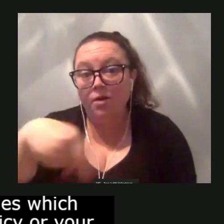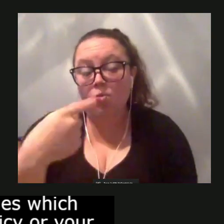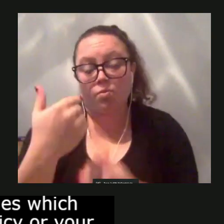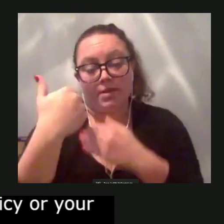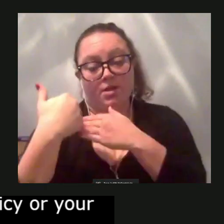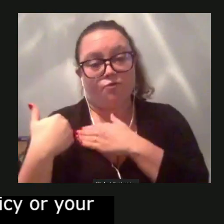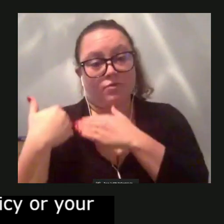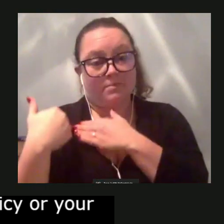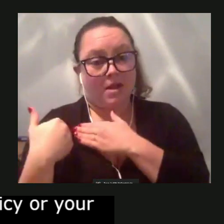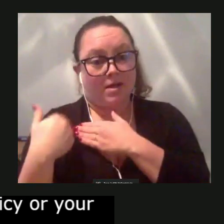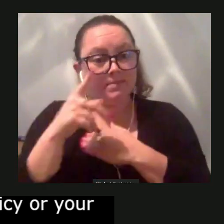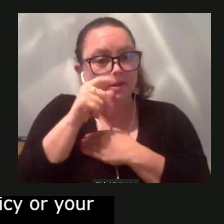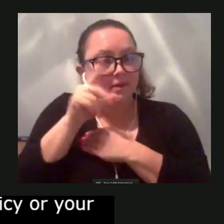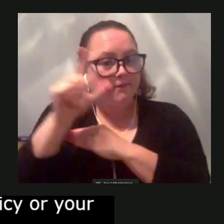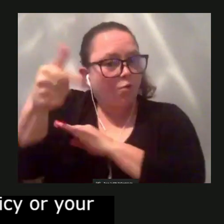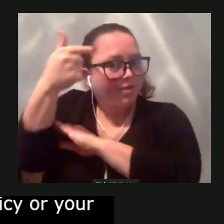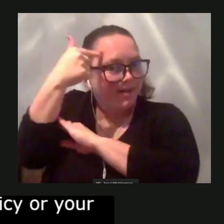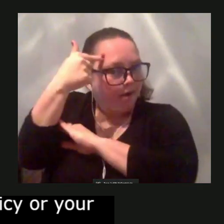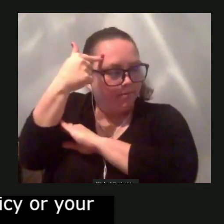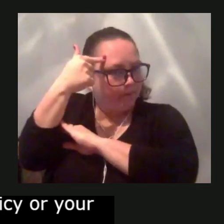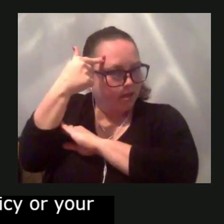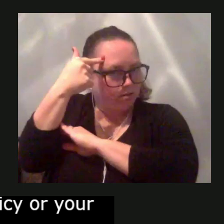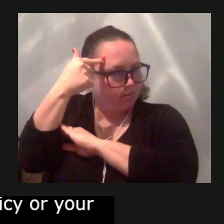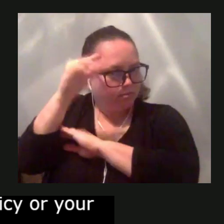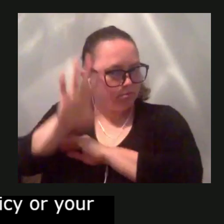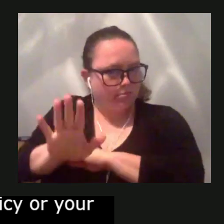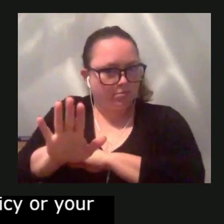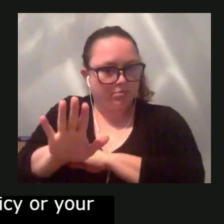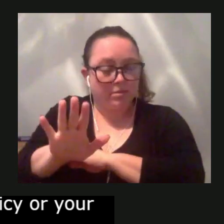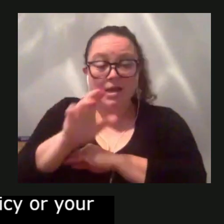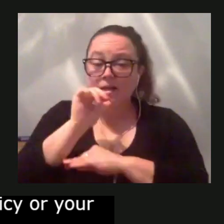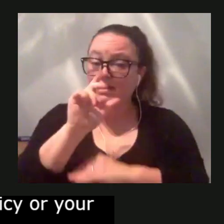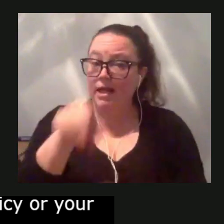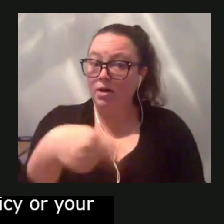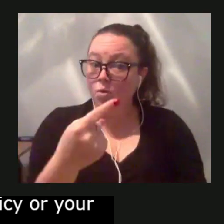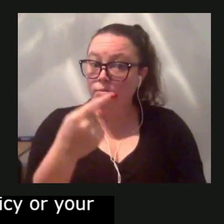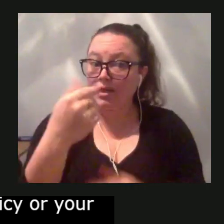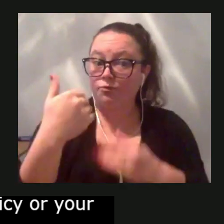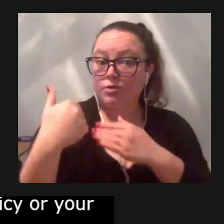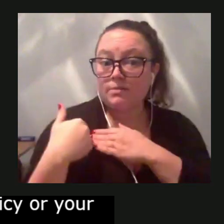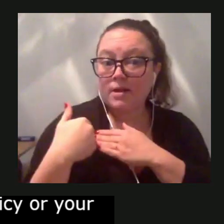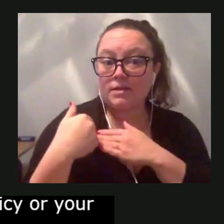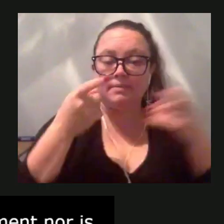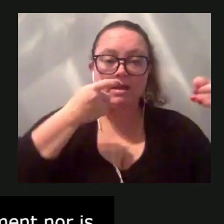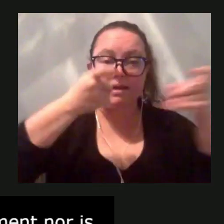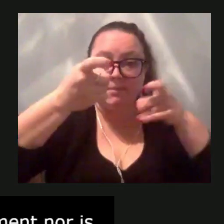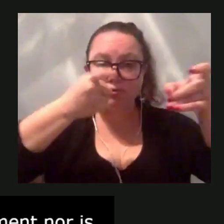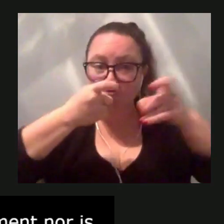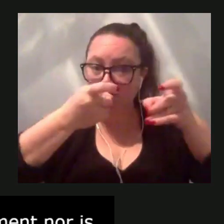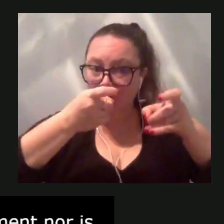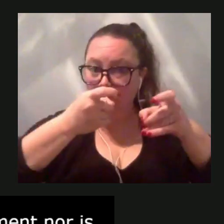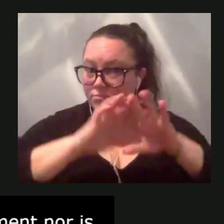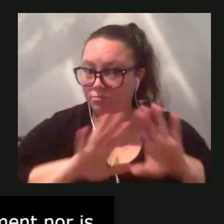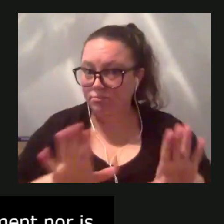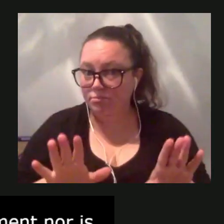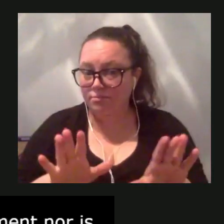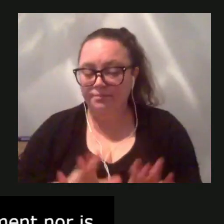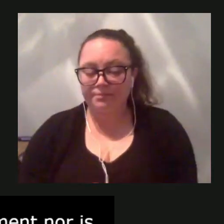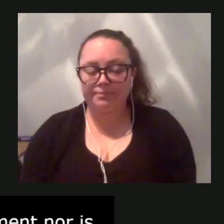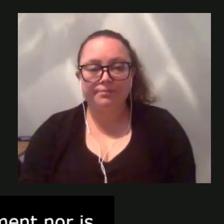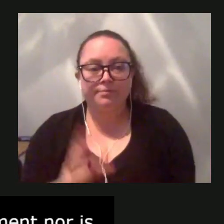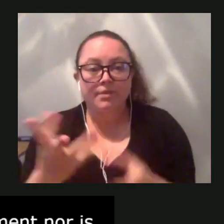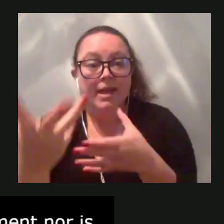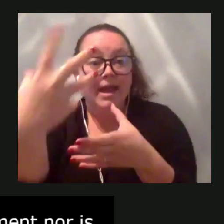of the government, nor it is just the responsibility of the administration. It is an